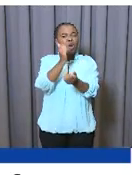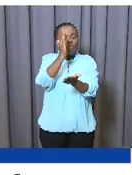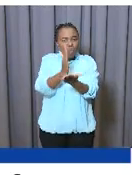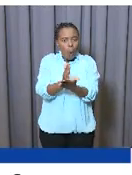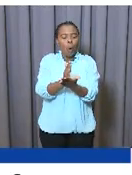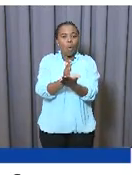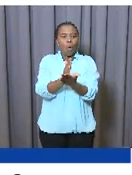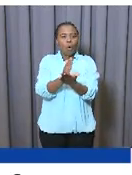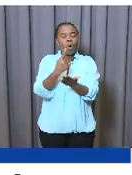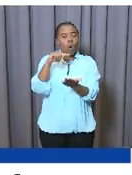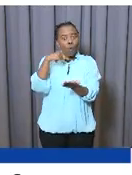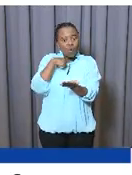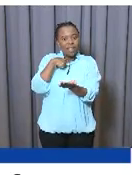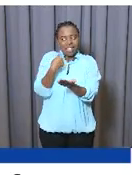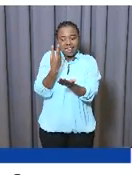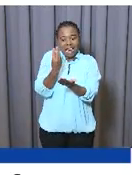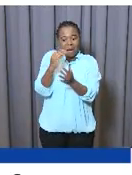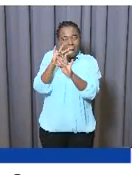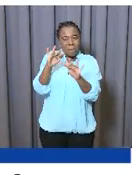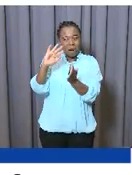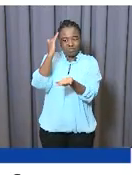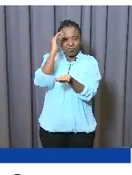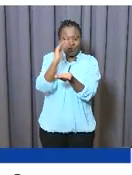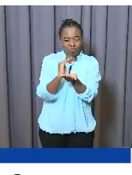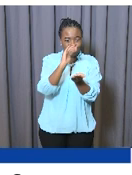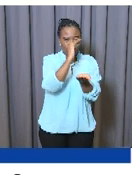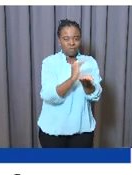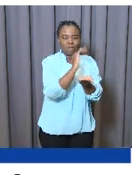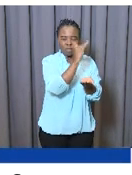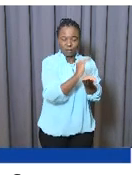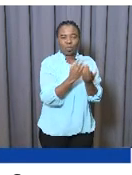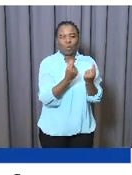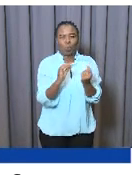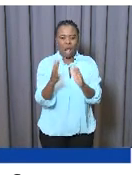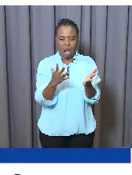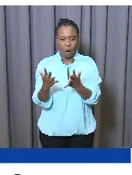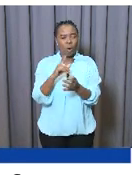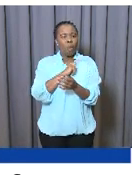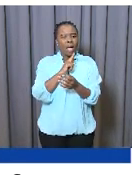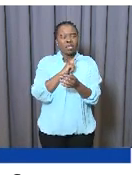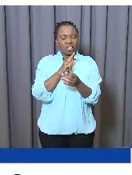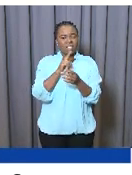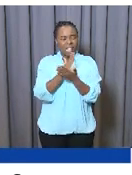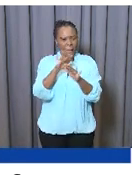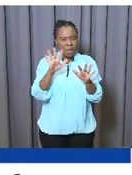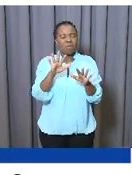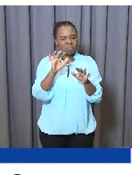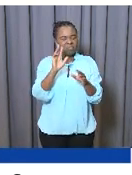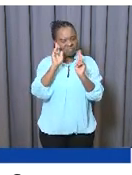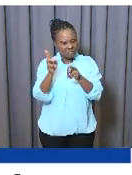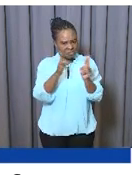reduce the number of people who are going to be impacted, including those who may pass on? So there are things we can